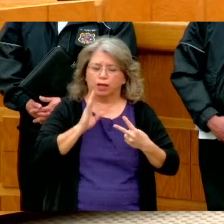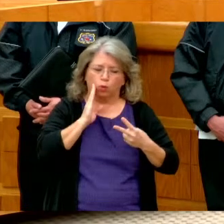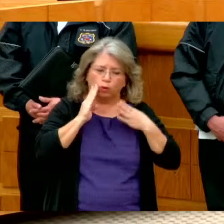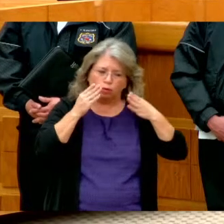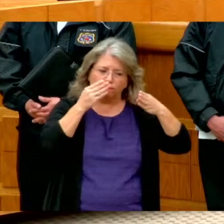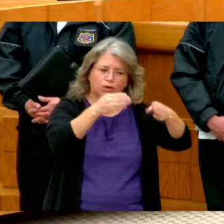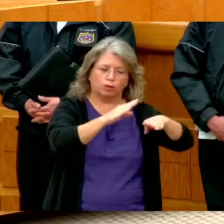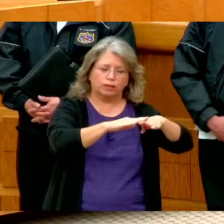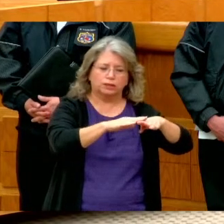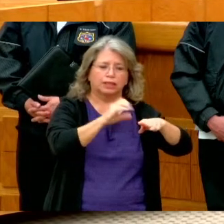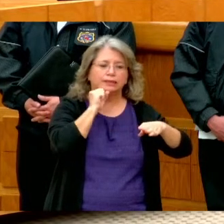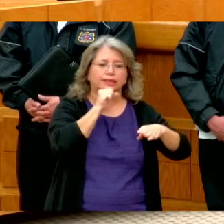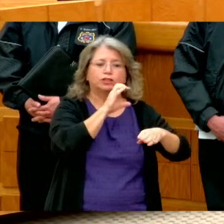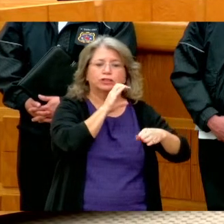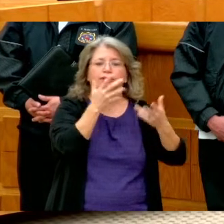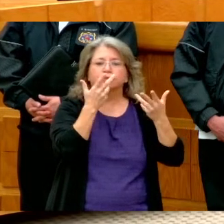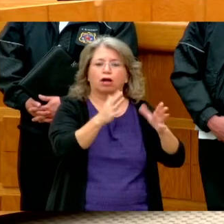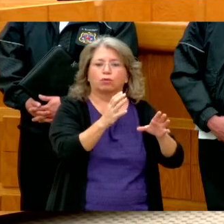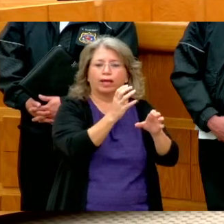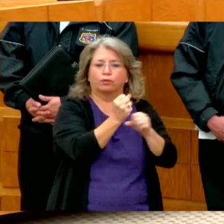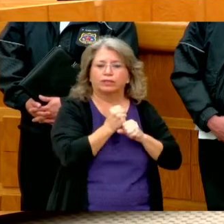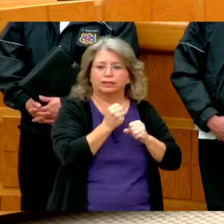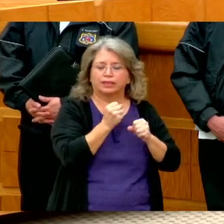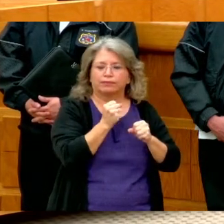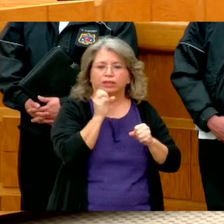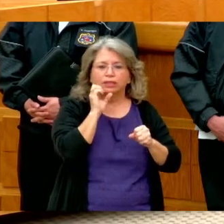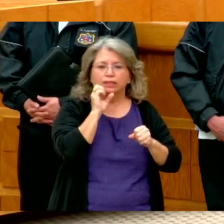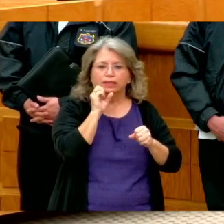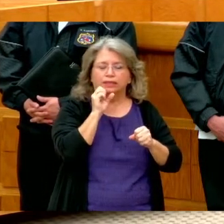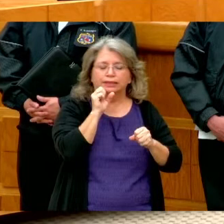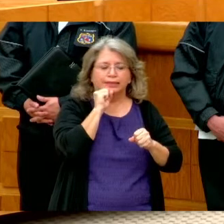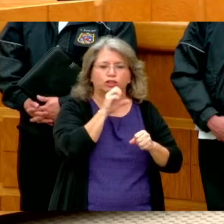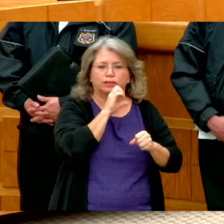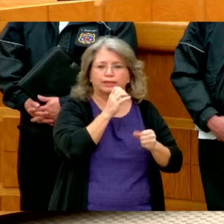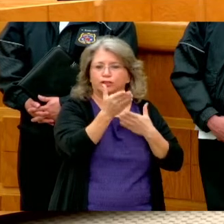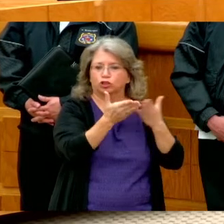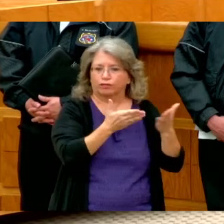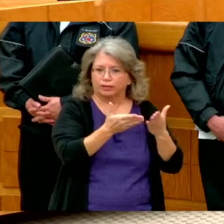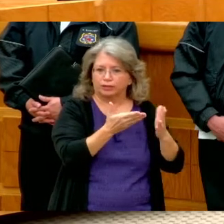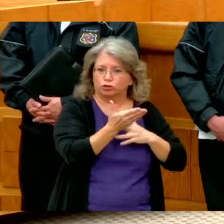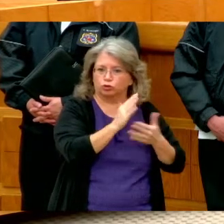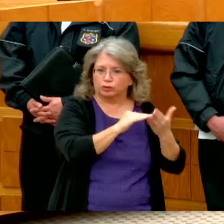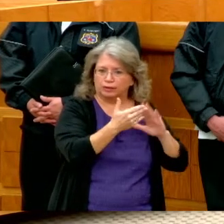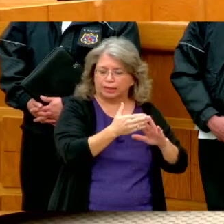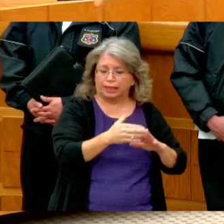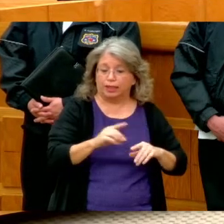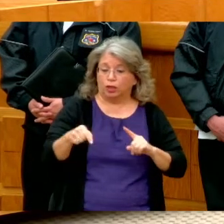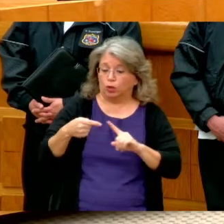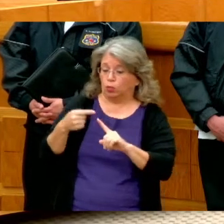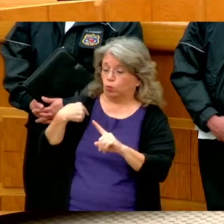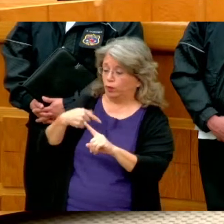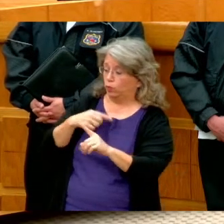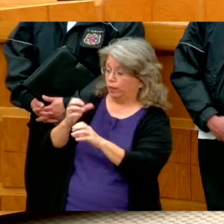receiving city services. When we get ours, I might want to visit with public health and say, I'd like to target